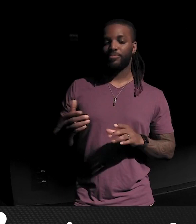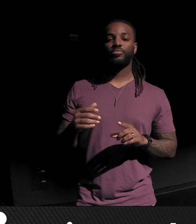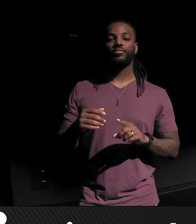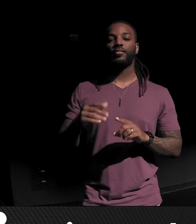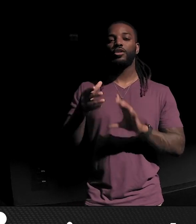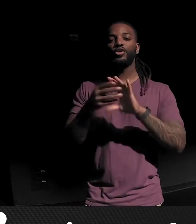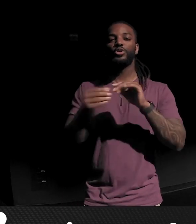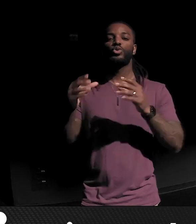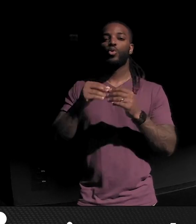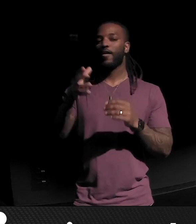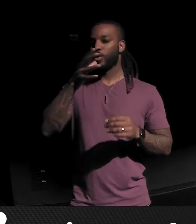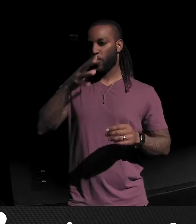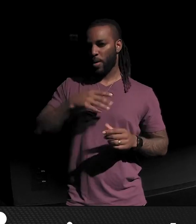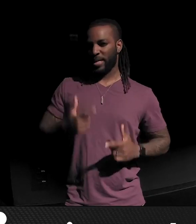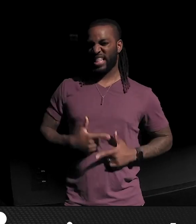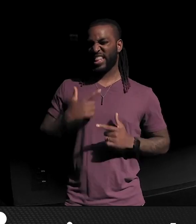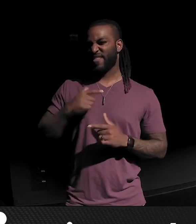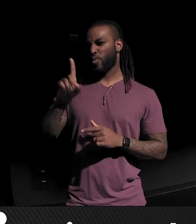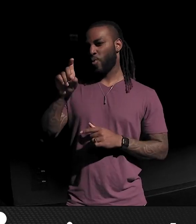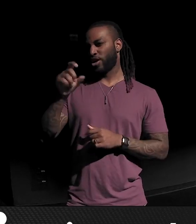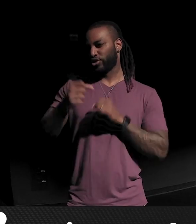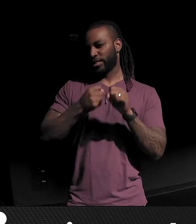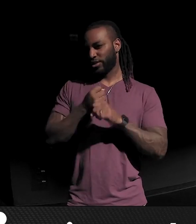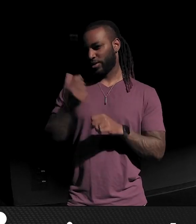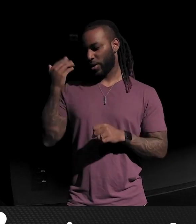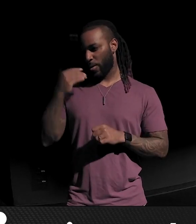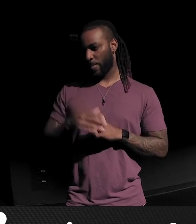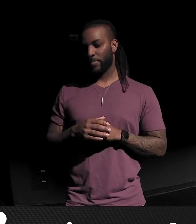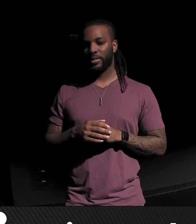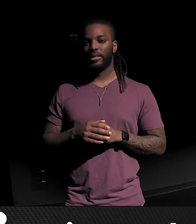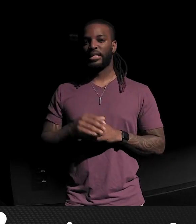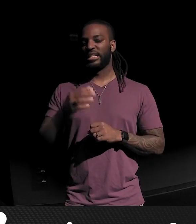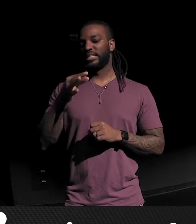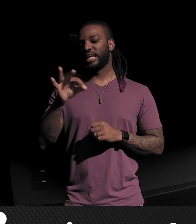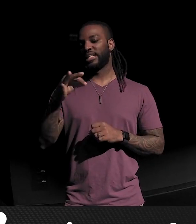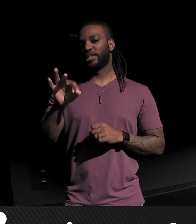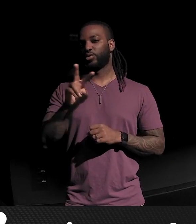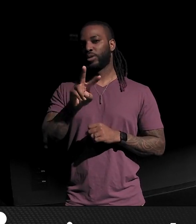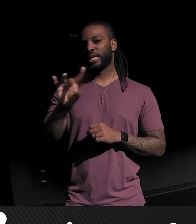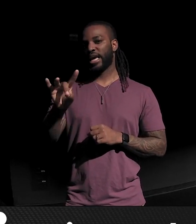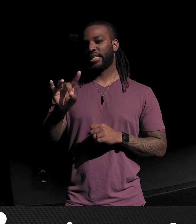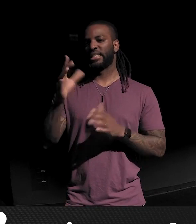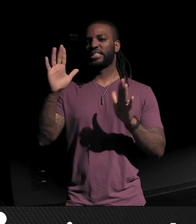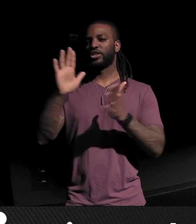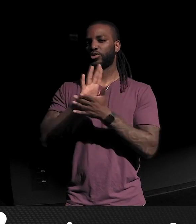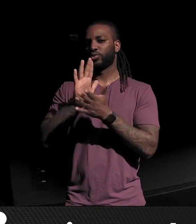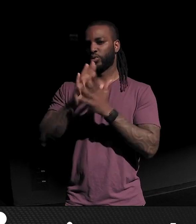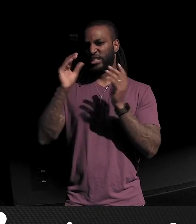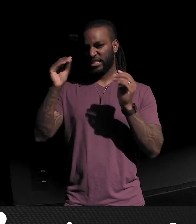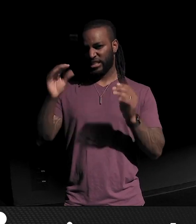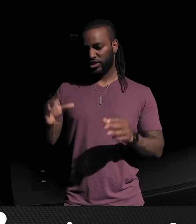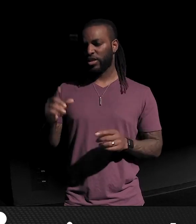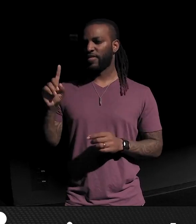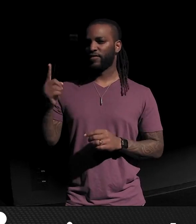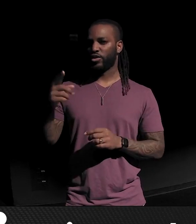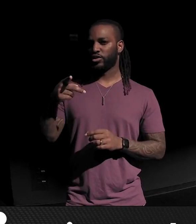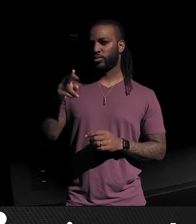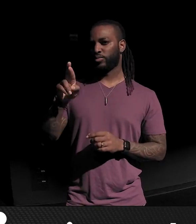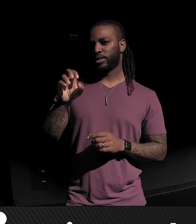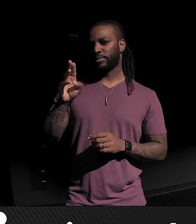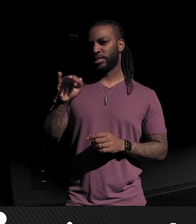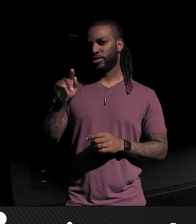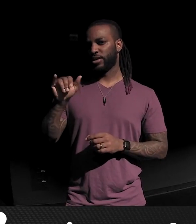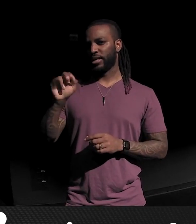story of a woman that lived 100 years ago. 1928, there was a Sunday school teacher out of First Presbyterian Hollywood. Her name was